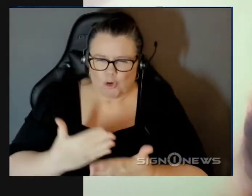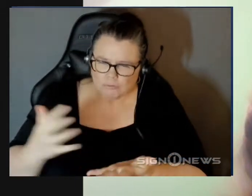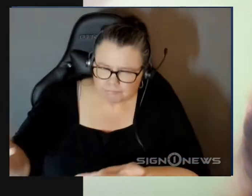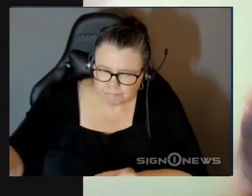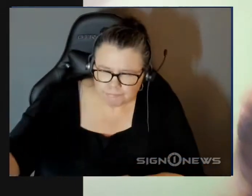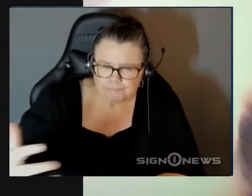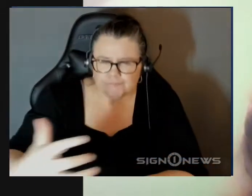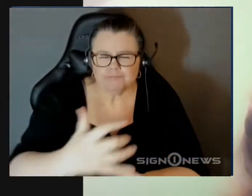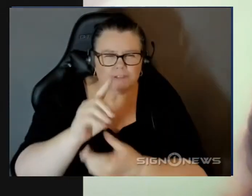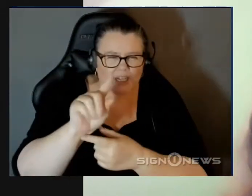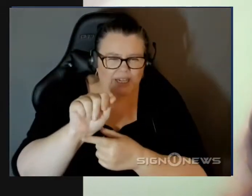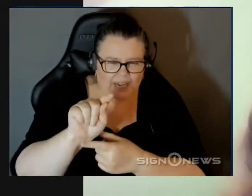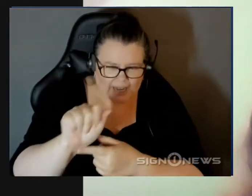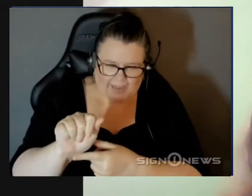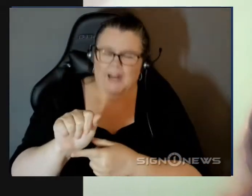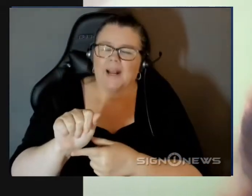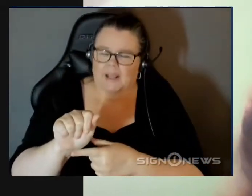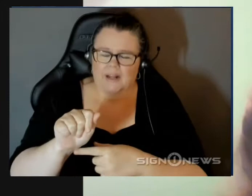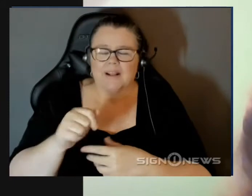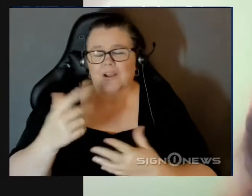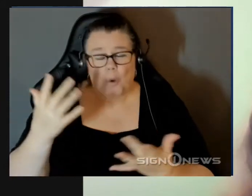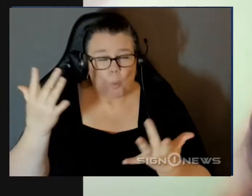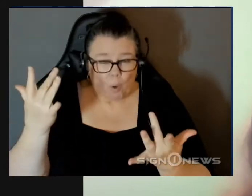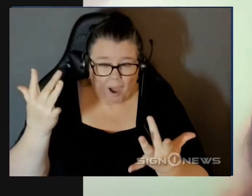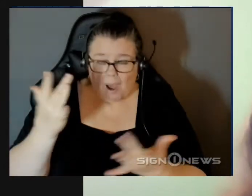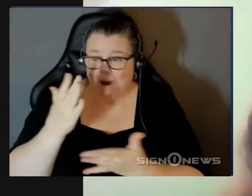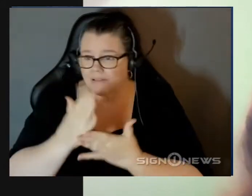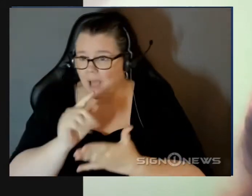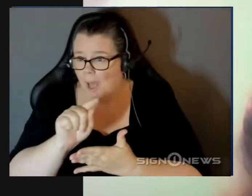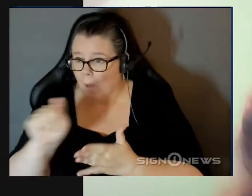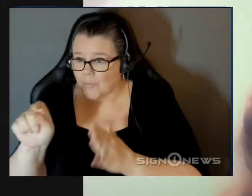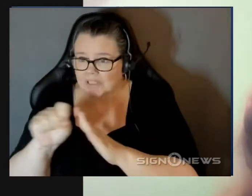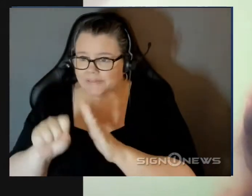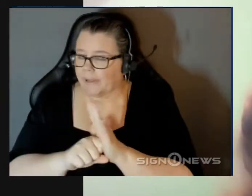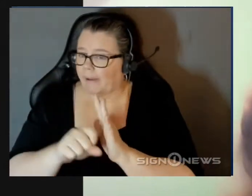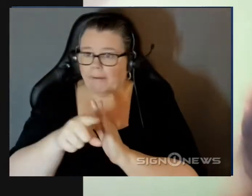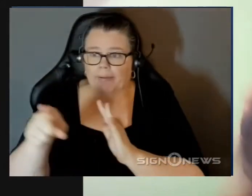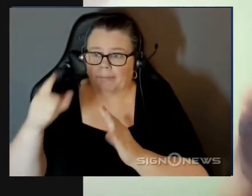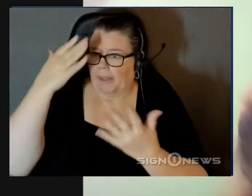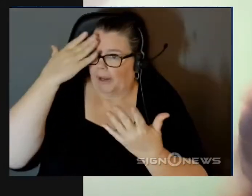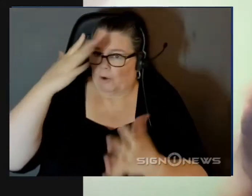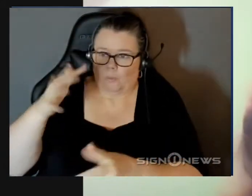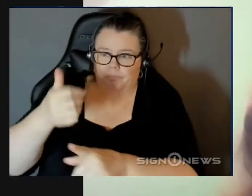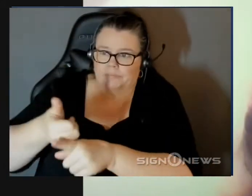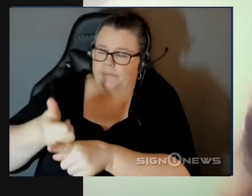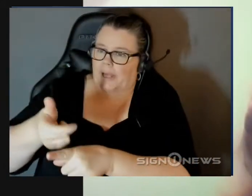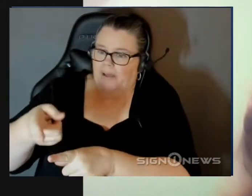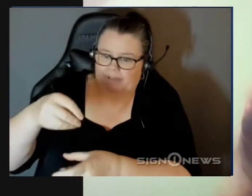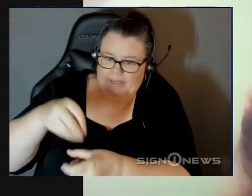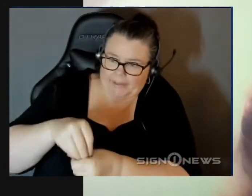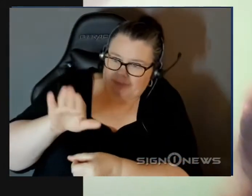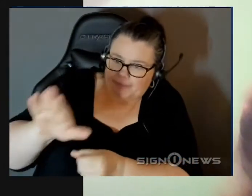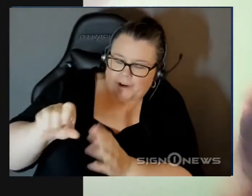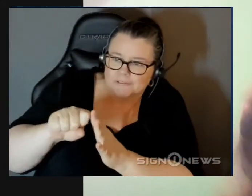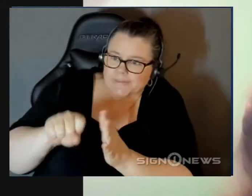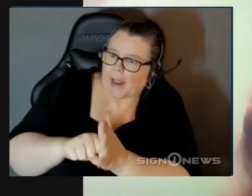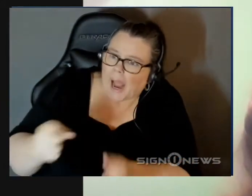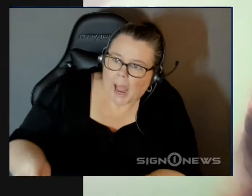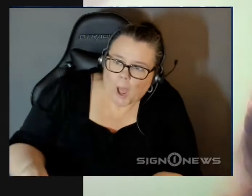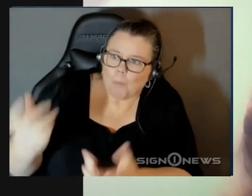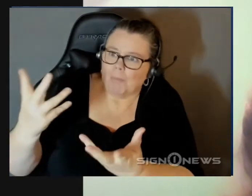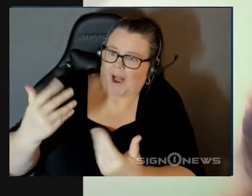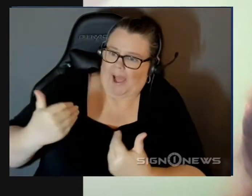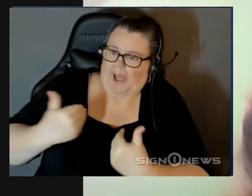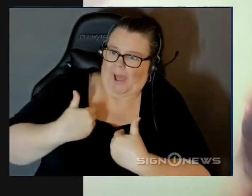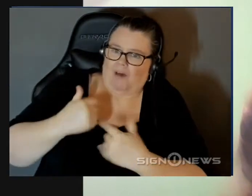dependent upon separate state systems that some states don't even know how many guardianships even exist within their states. But there have been some estimates that Dana can talk a little bit